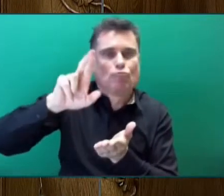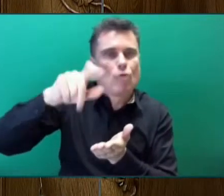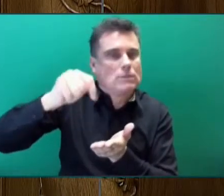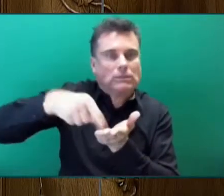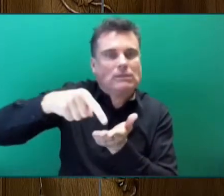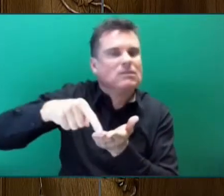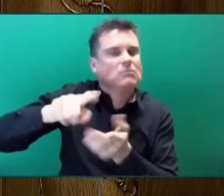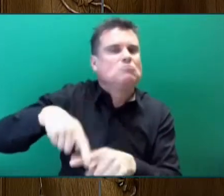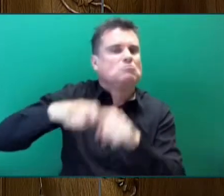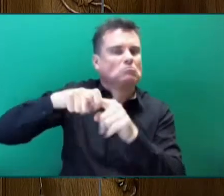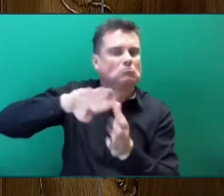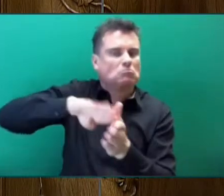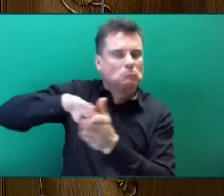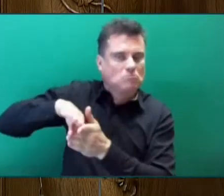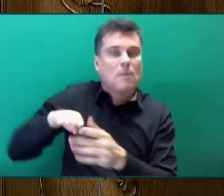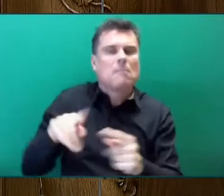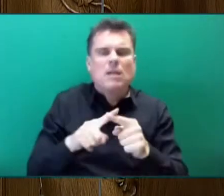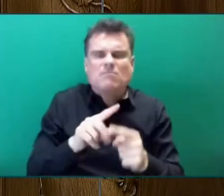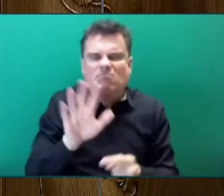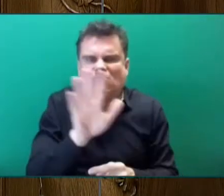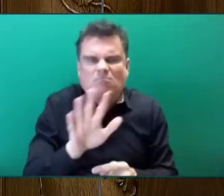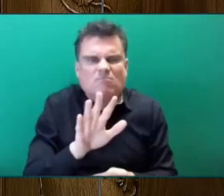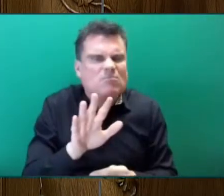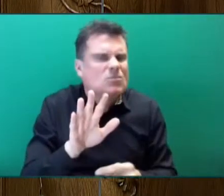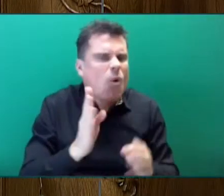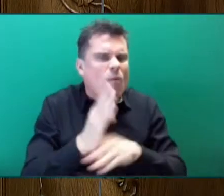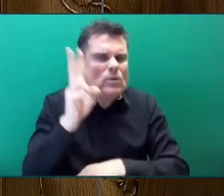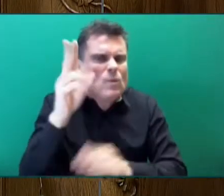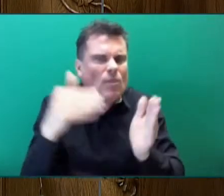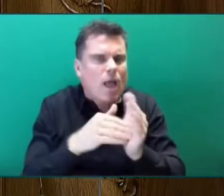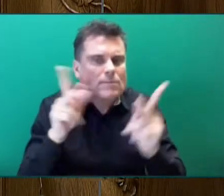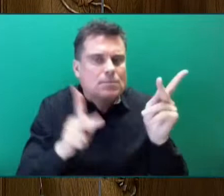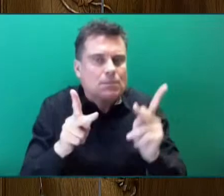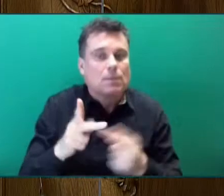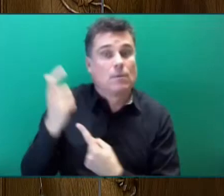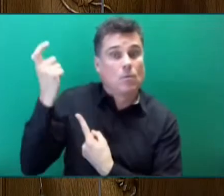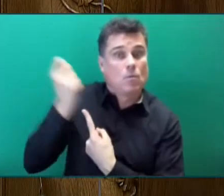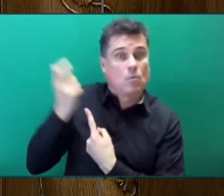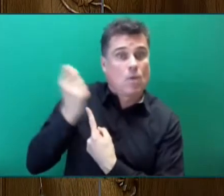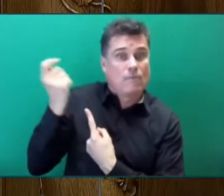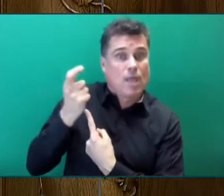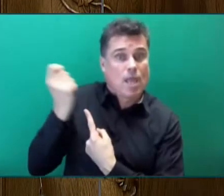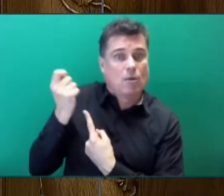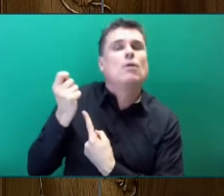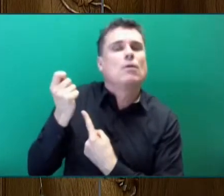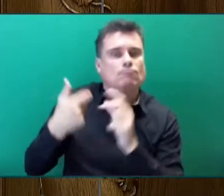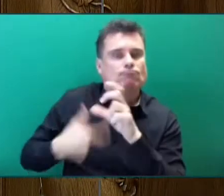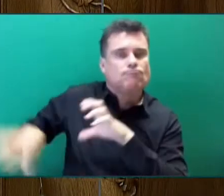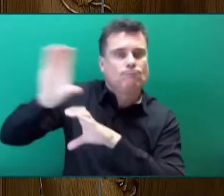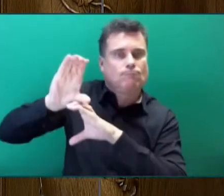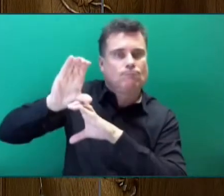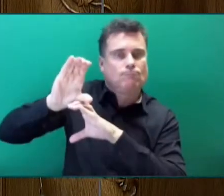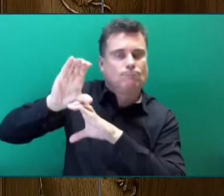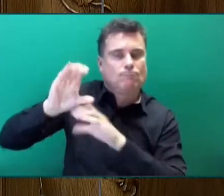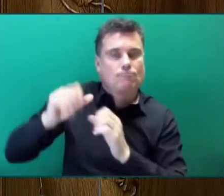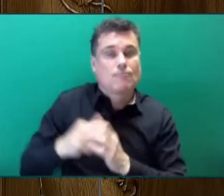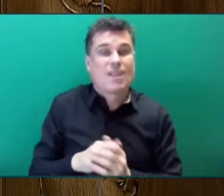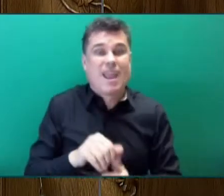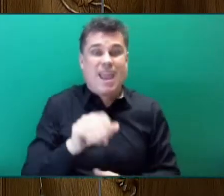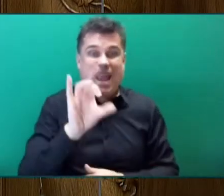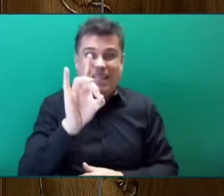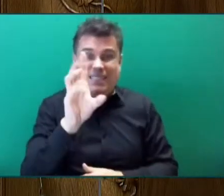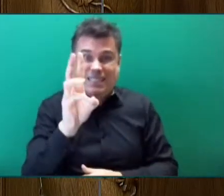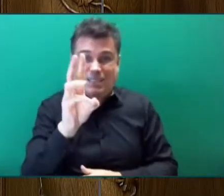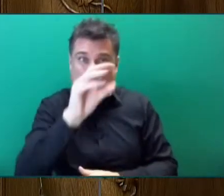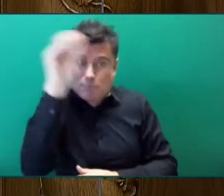crisis supplements. 80% of BC families got more money in their pockets thanks to a doubling of the Enhanced Climate